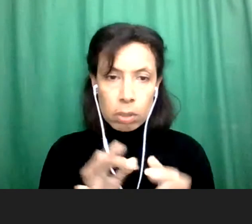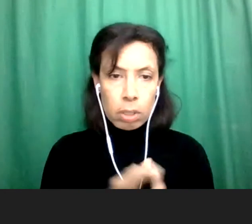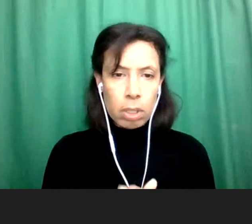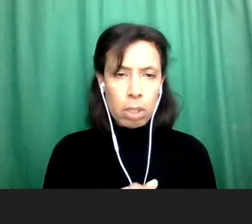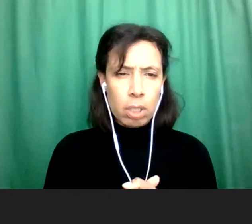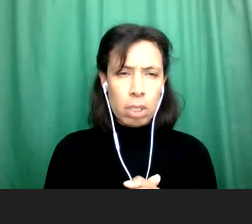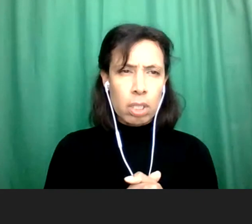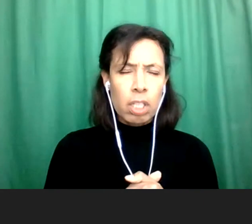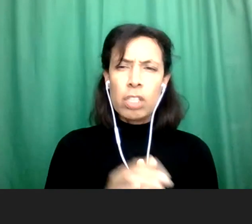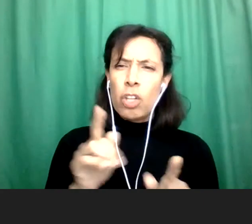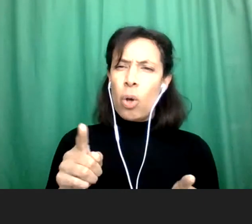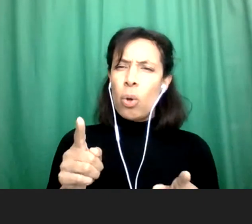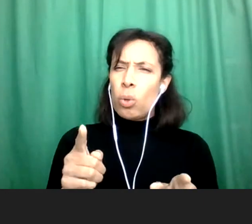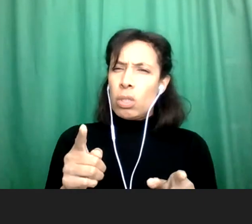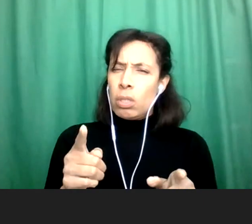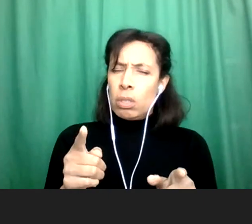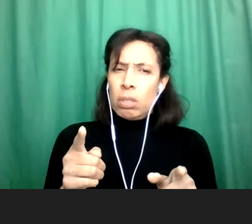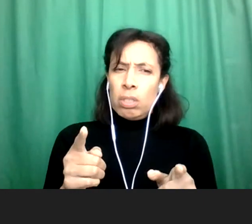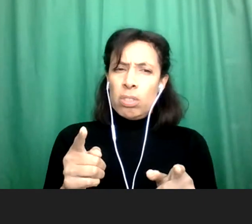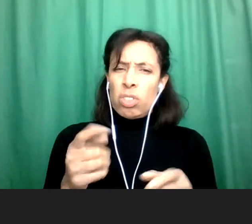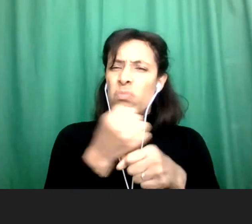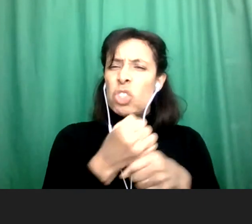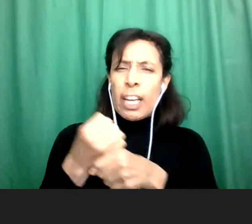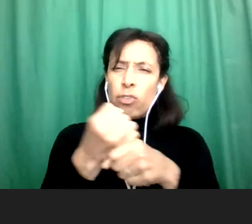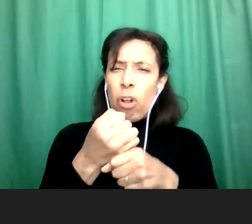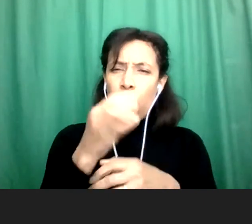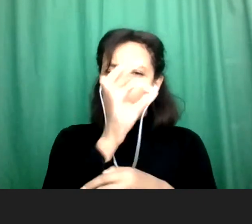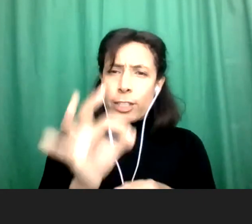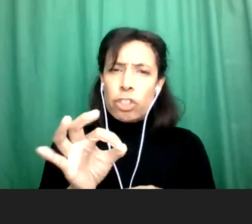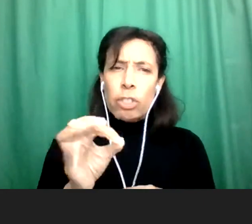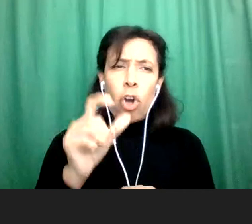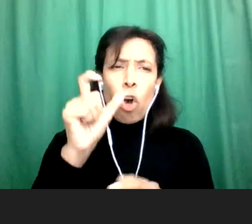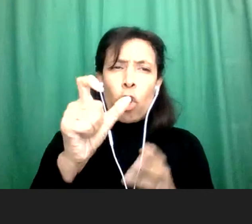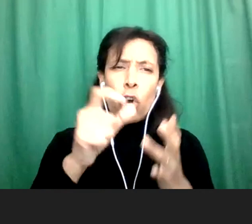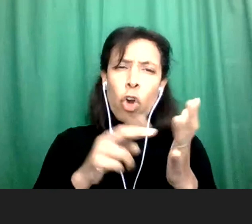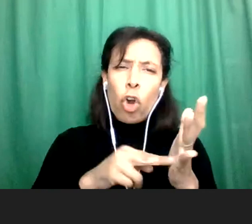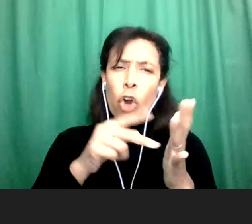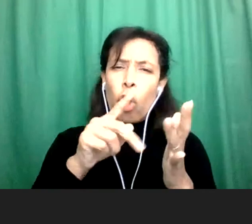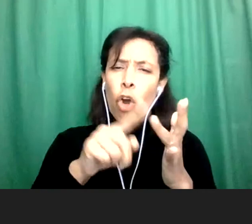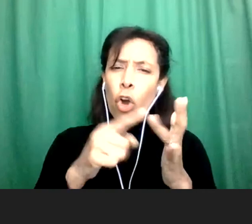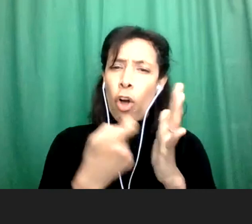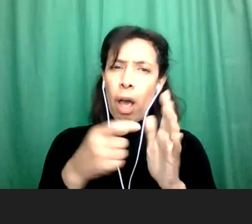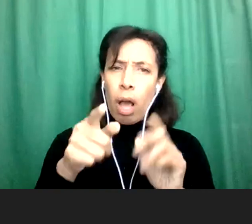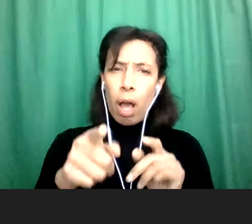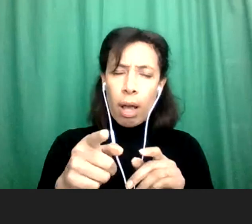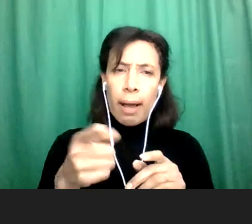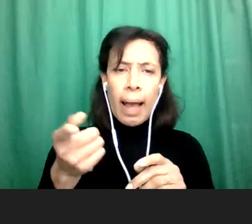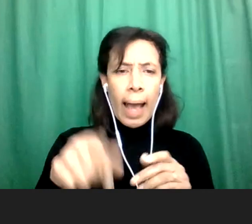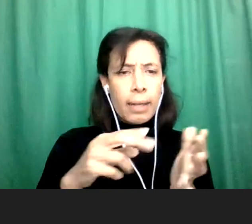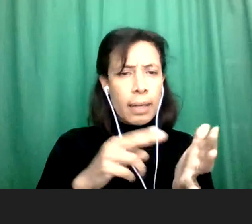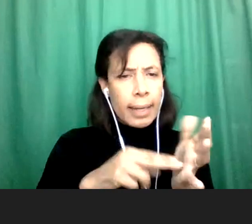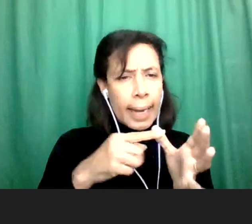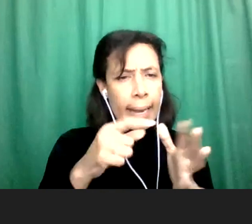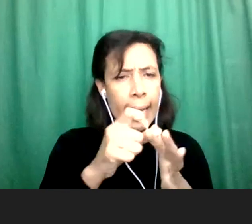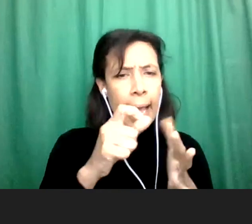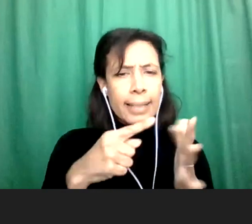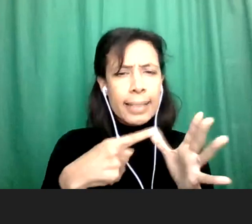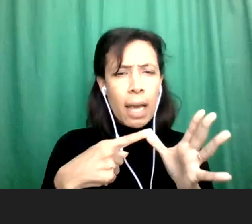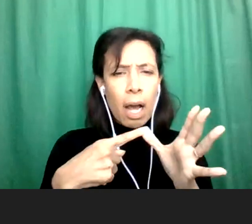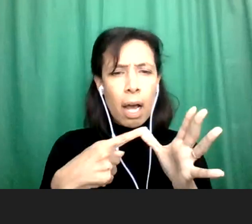can I ask a couple of you, Connor, Nadia